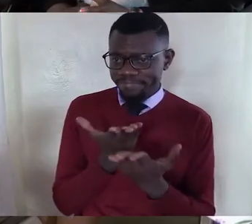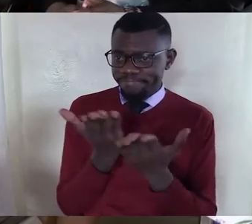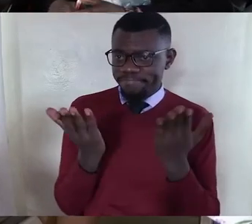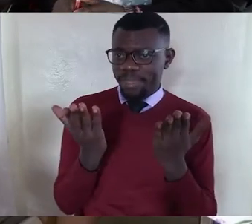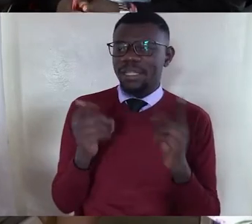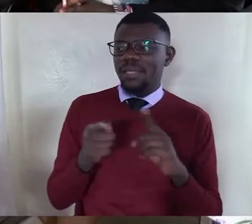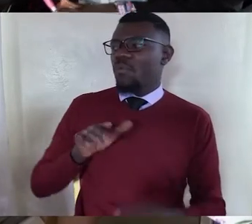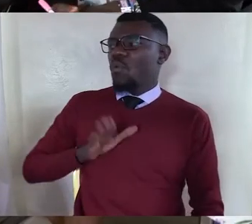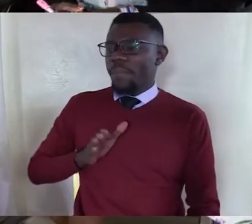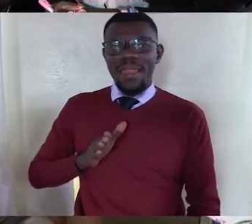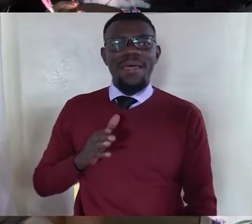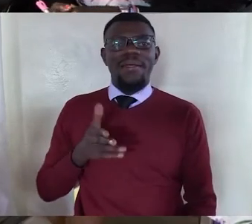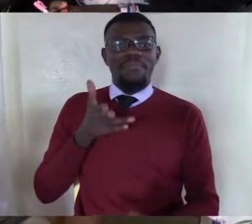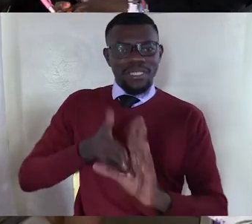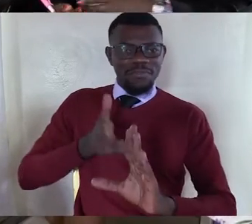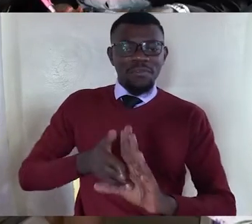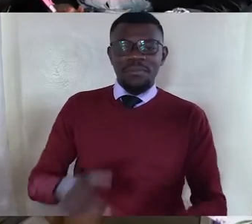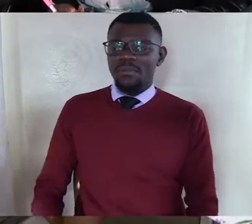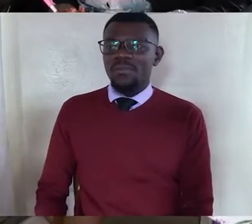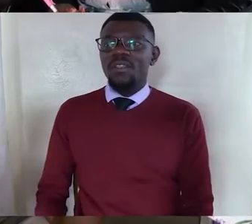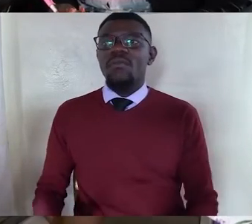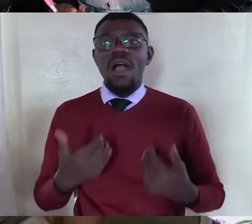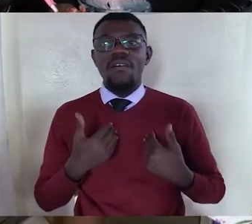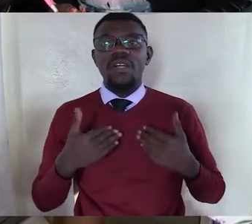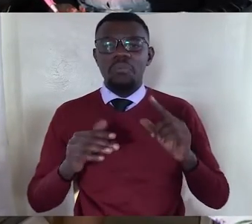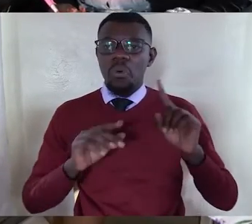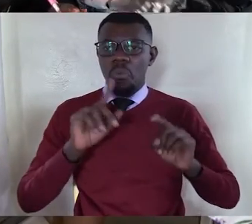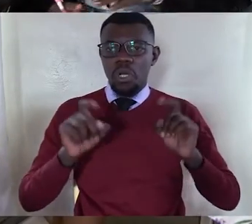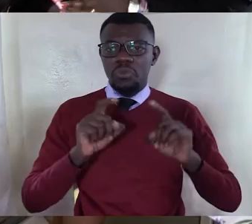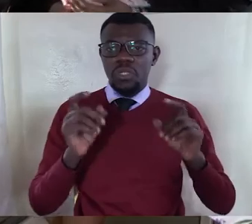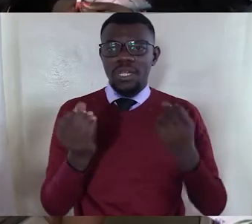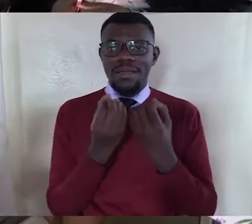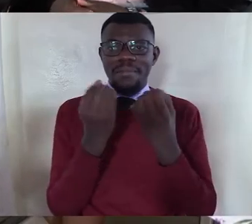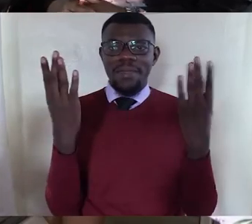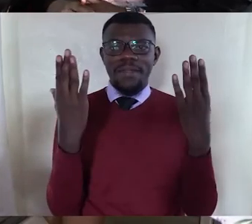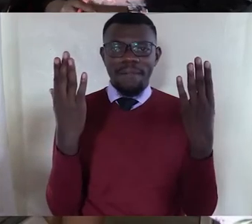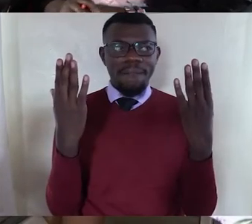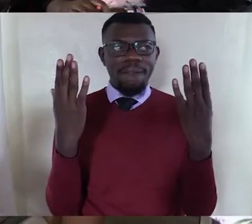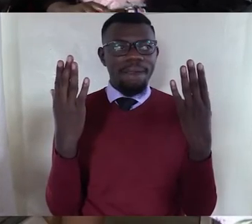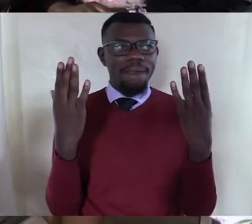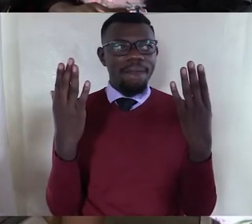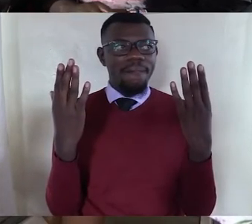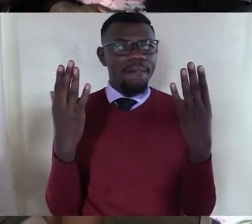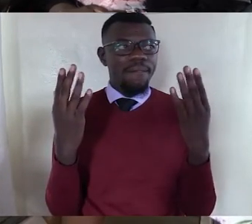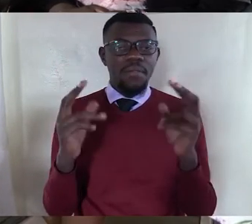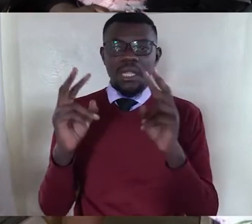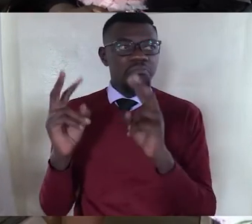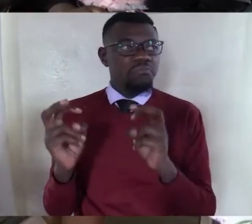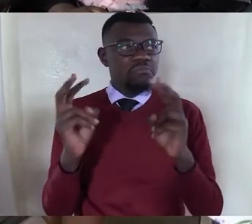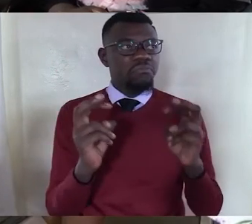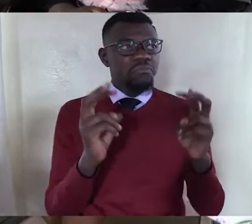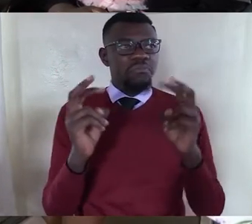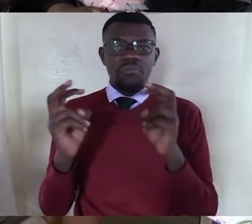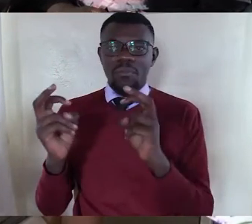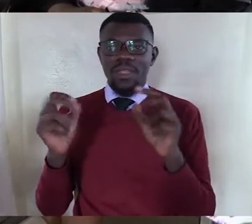violate. So I think that with that, we would want to hear more from IBC about how they are going to counter this,